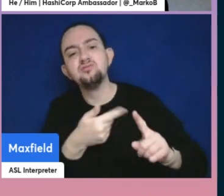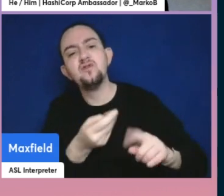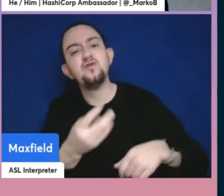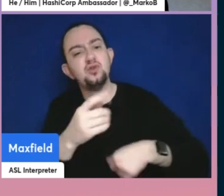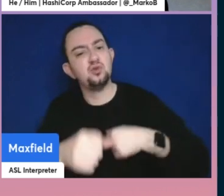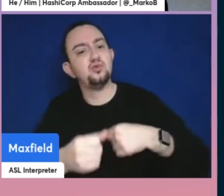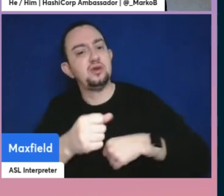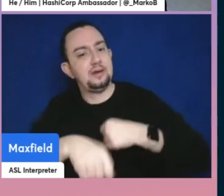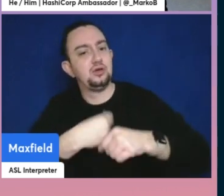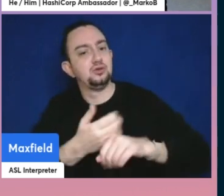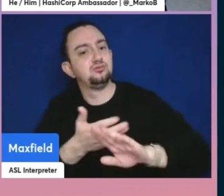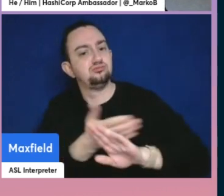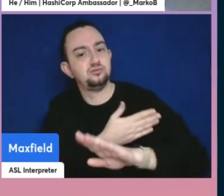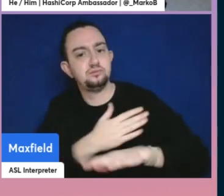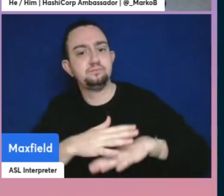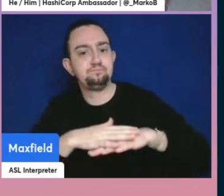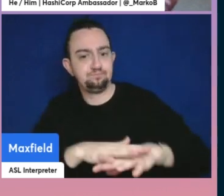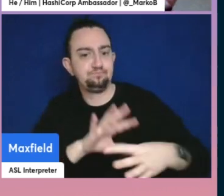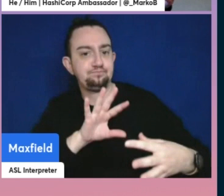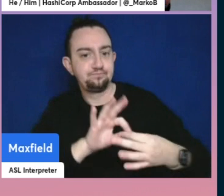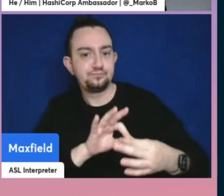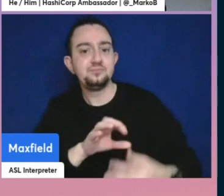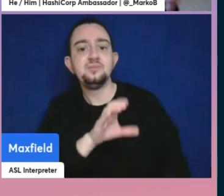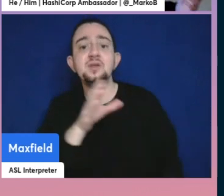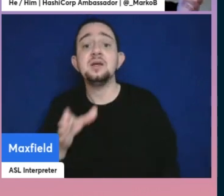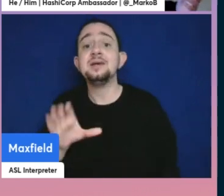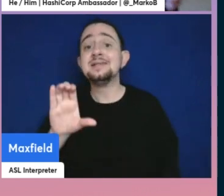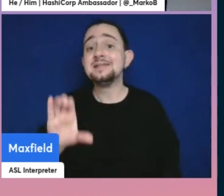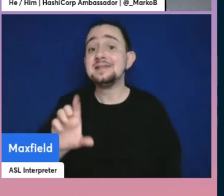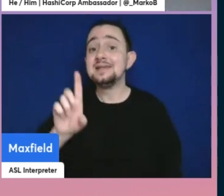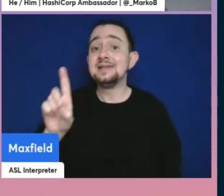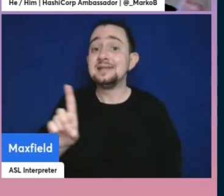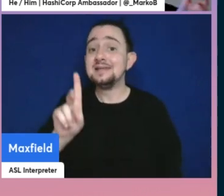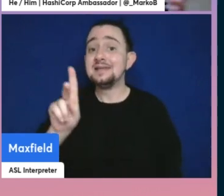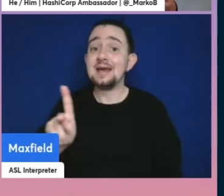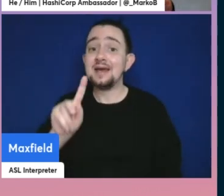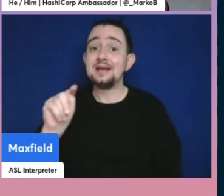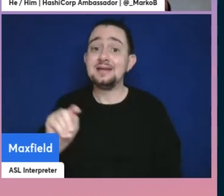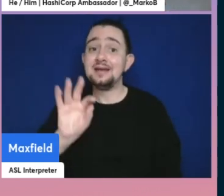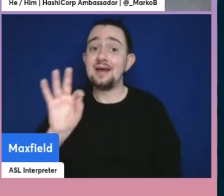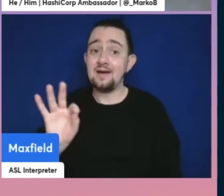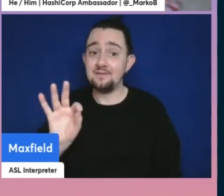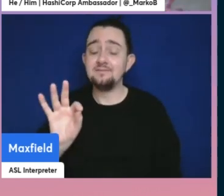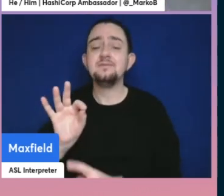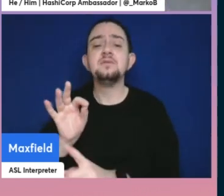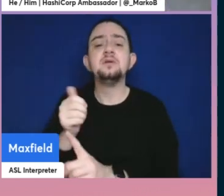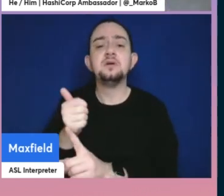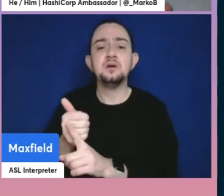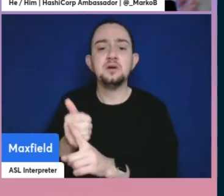CDK TF, obviously, it gives you the full-blown,